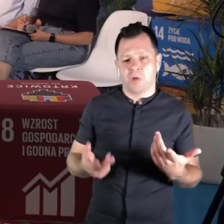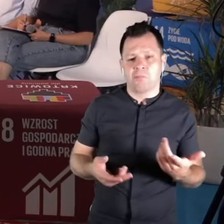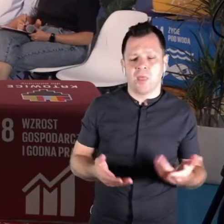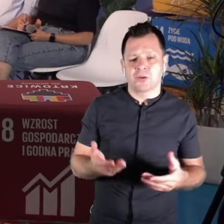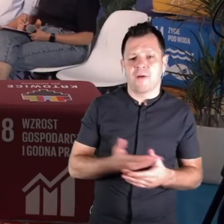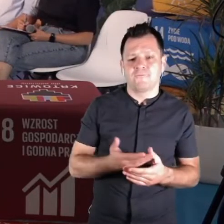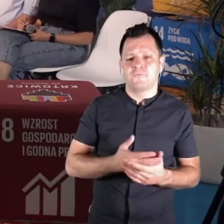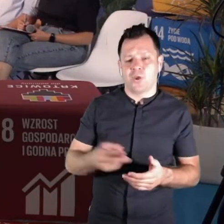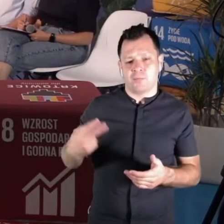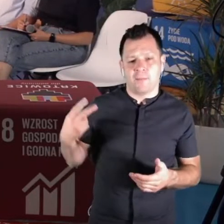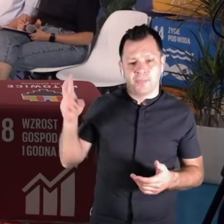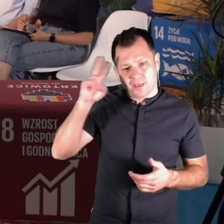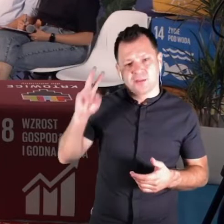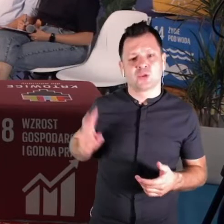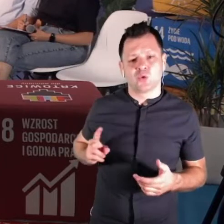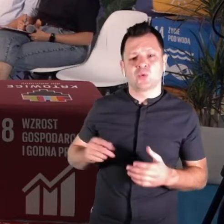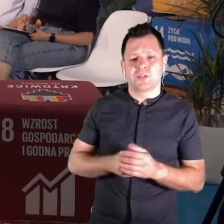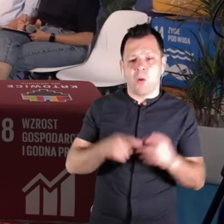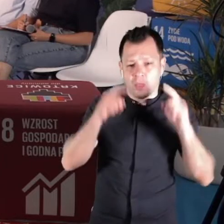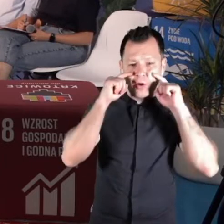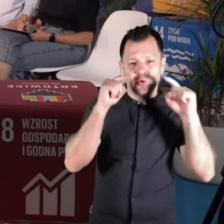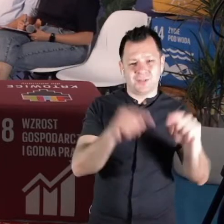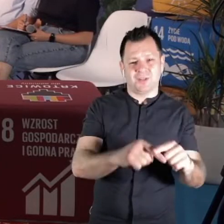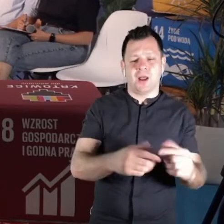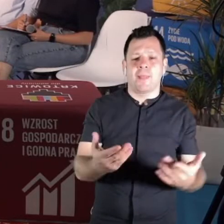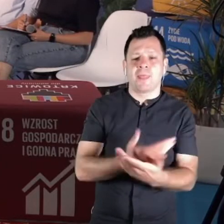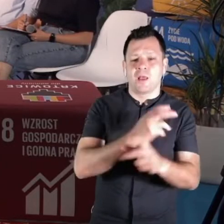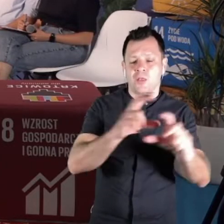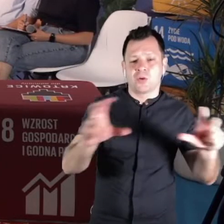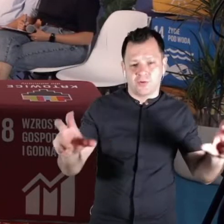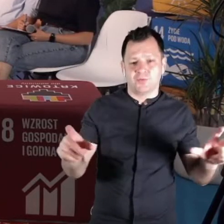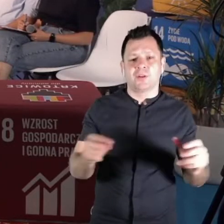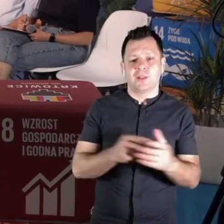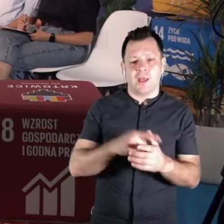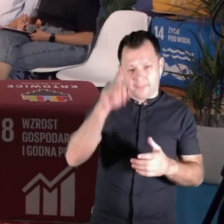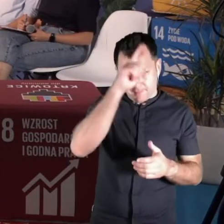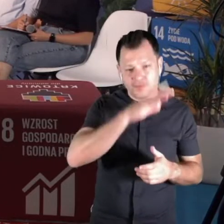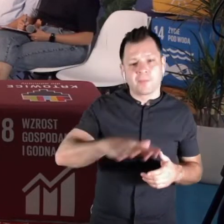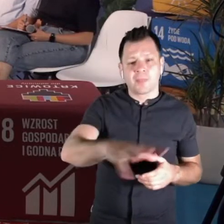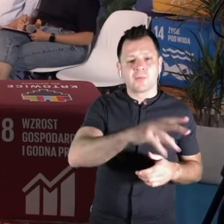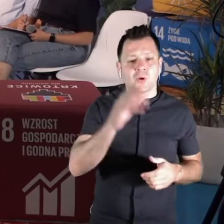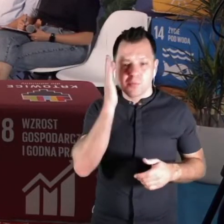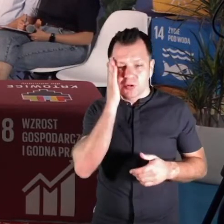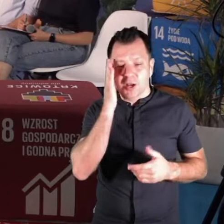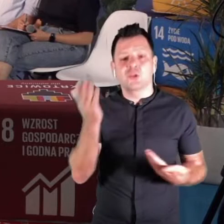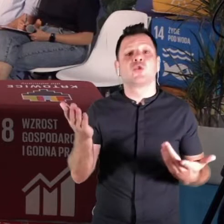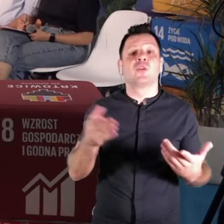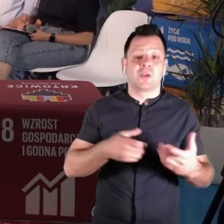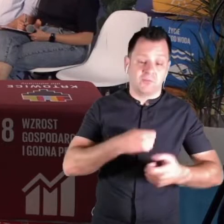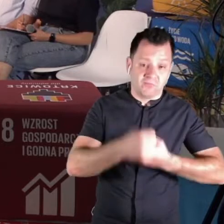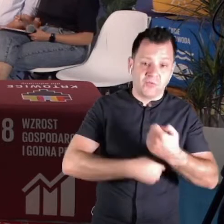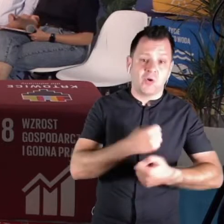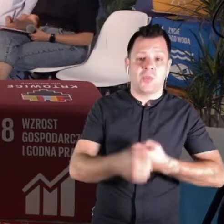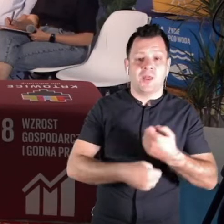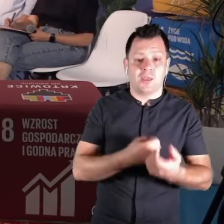for citizens and with citizens. So even that I'm talking about technology today, we were always like focused on the